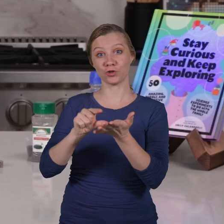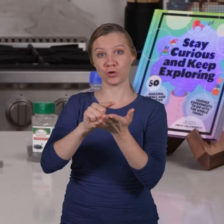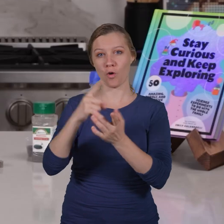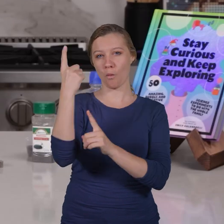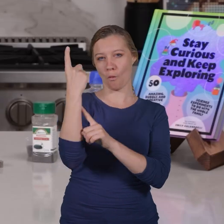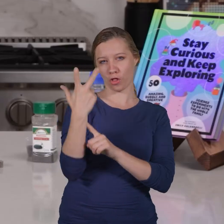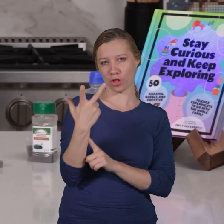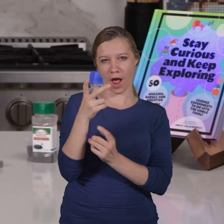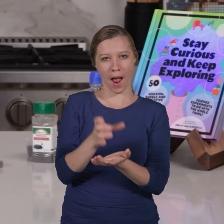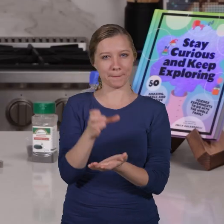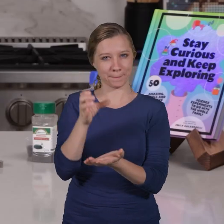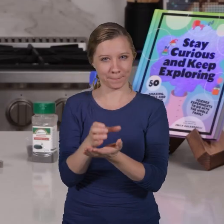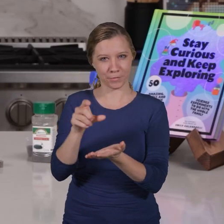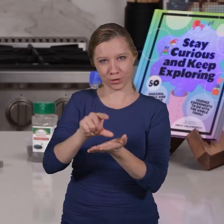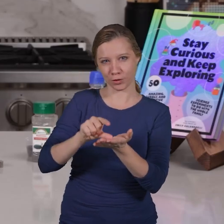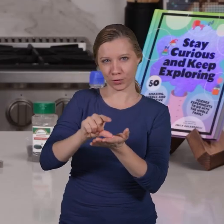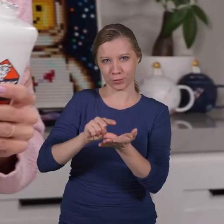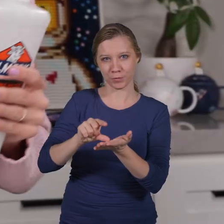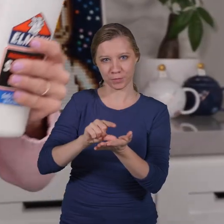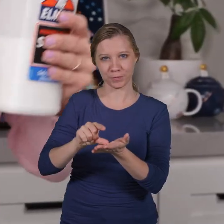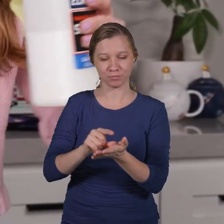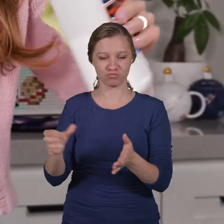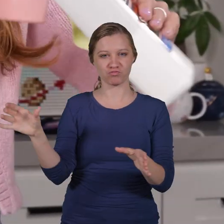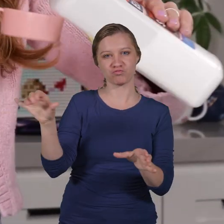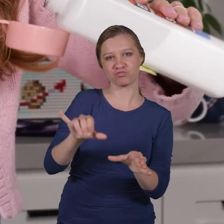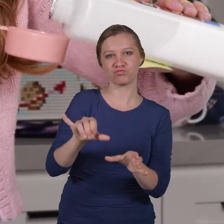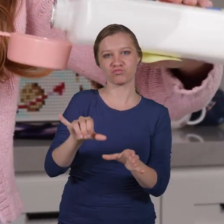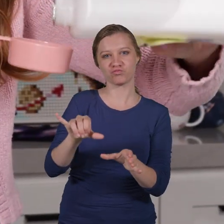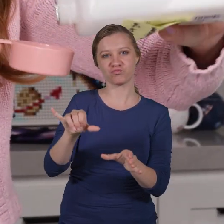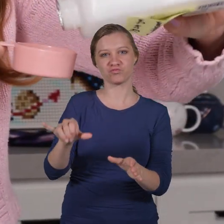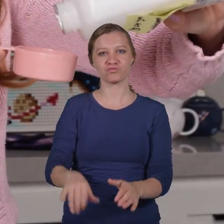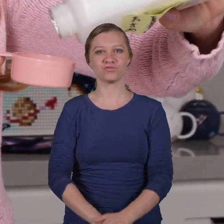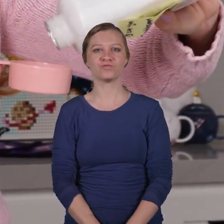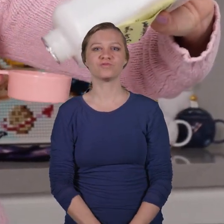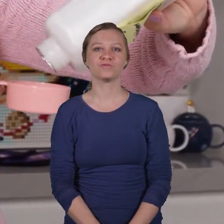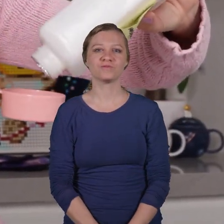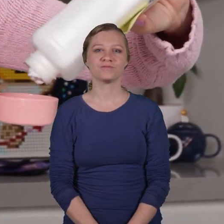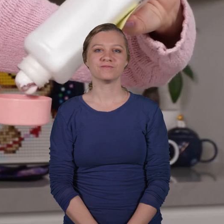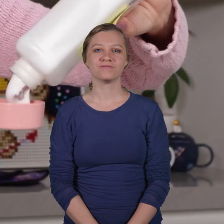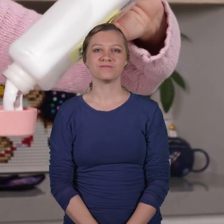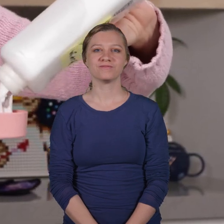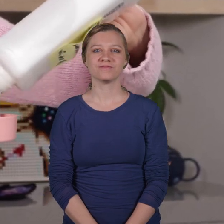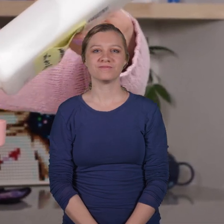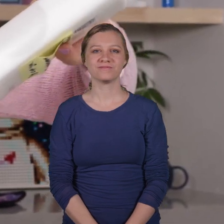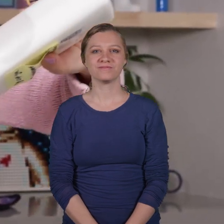We need 1/3 cup of glue, right here.